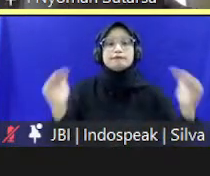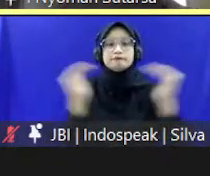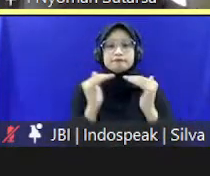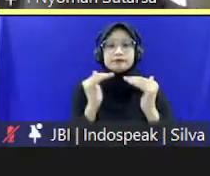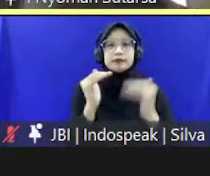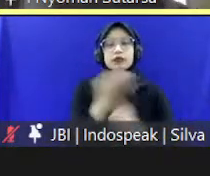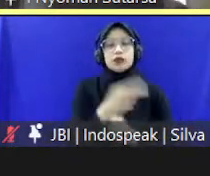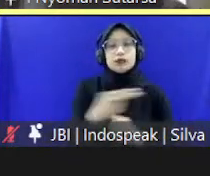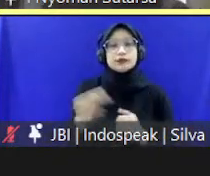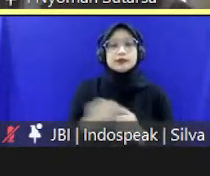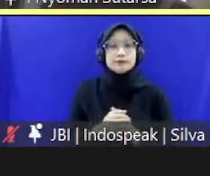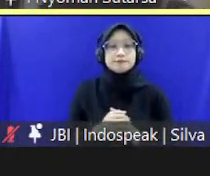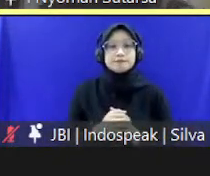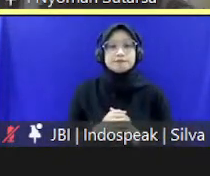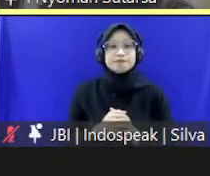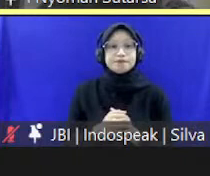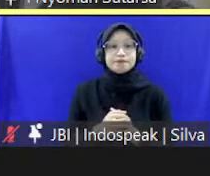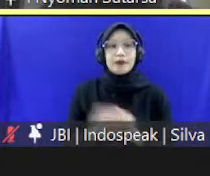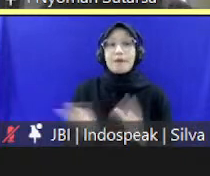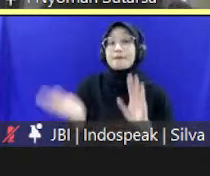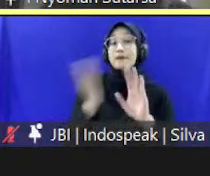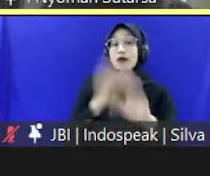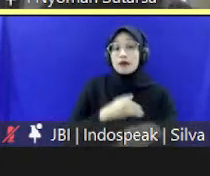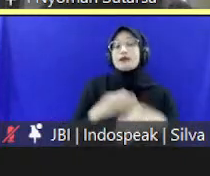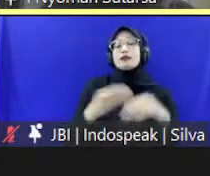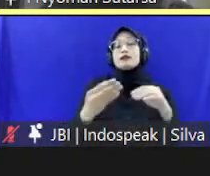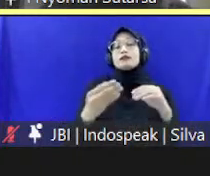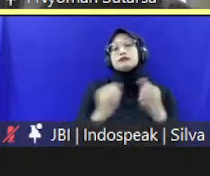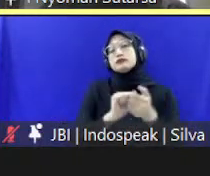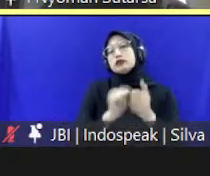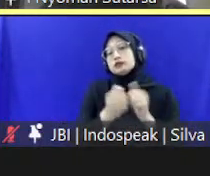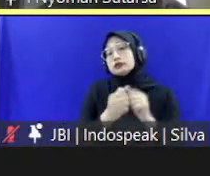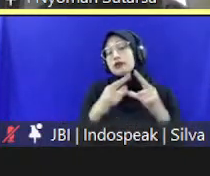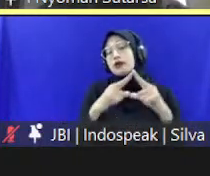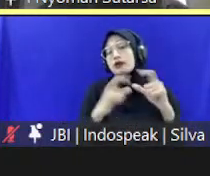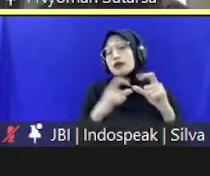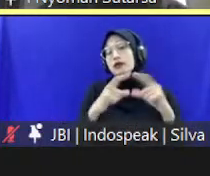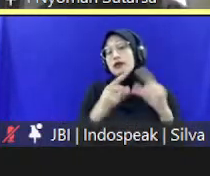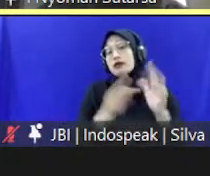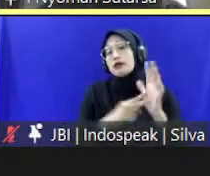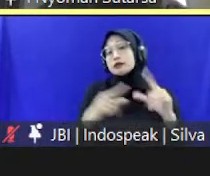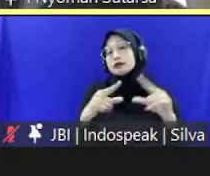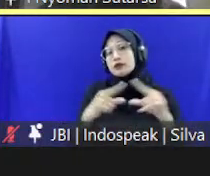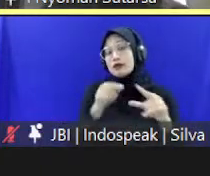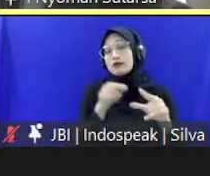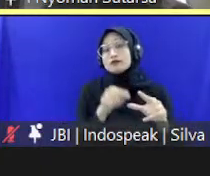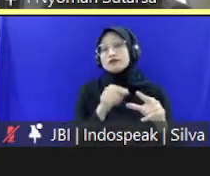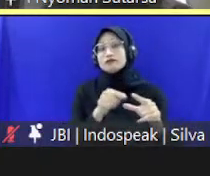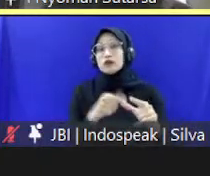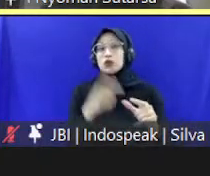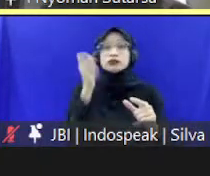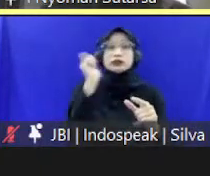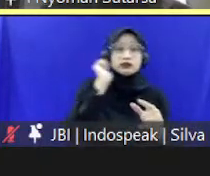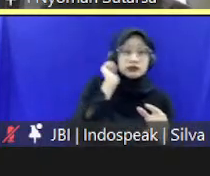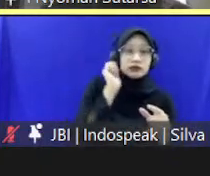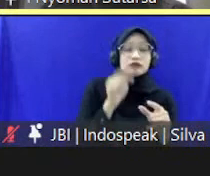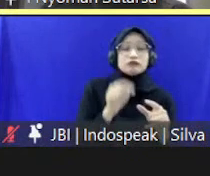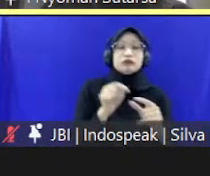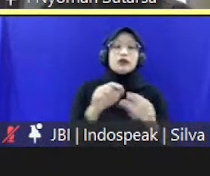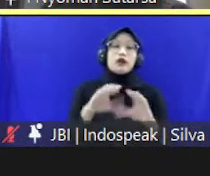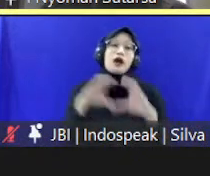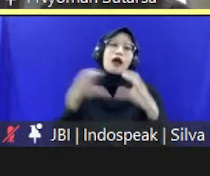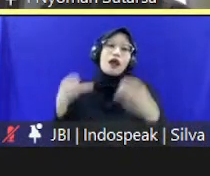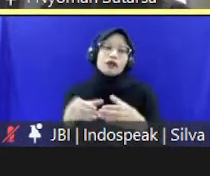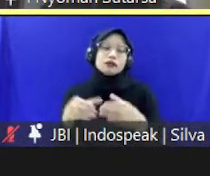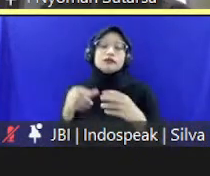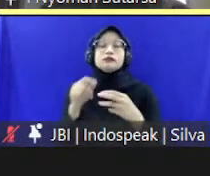So returning to the case of Asana in Jembrana district, her class position, gender, the patriarchal society